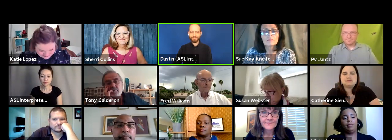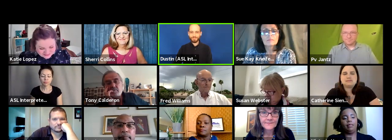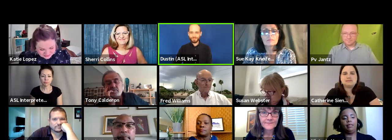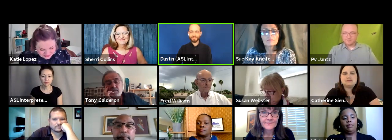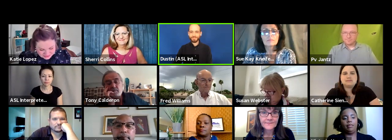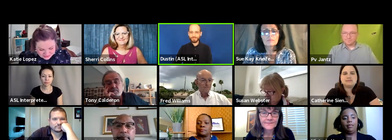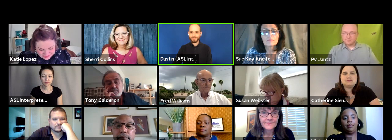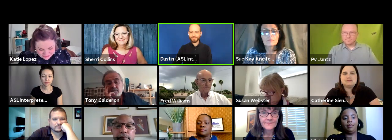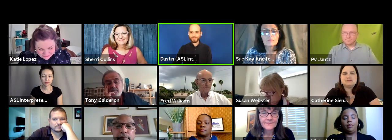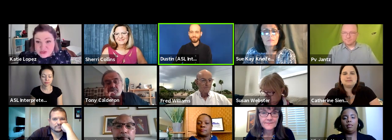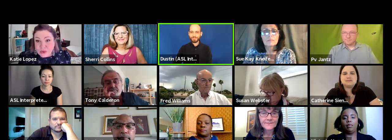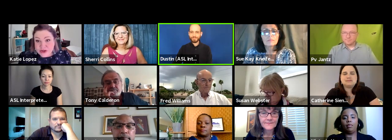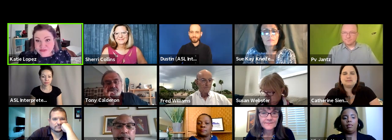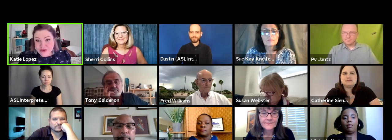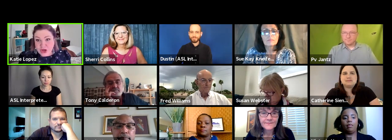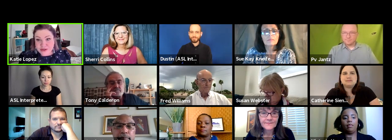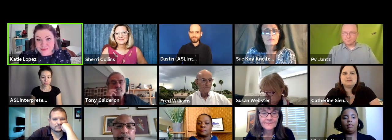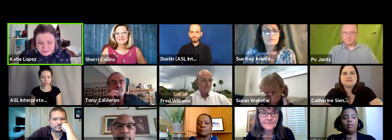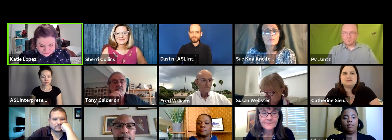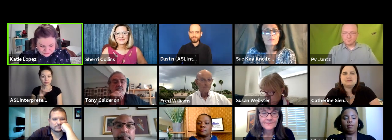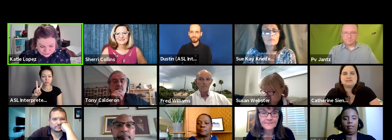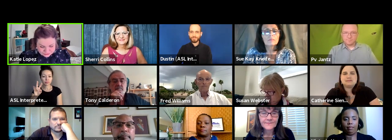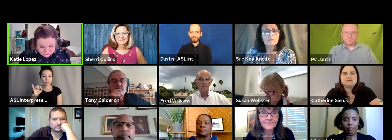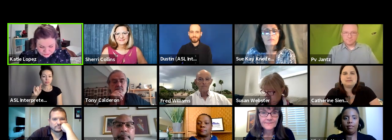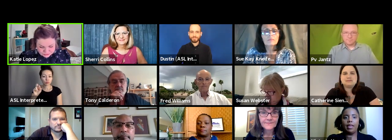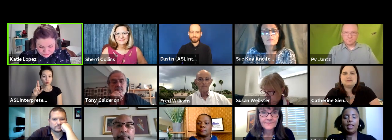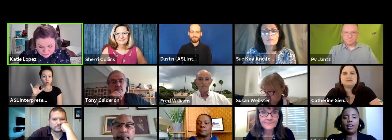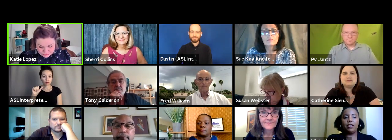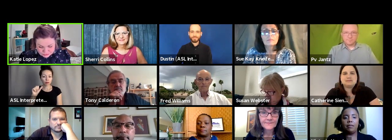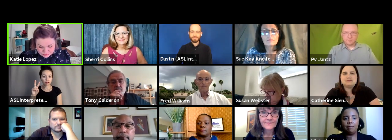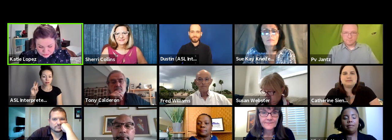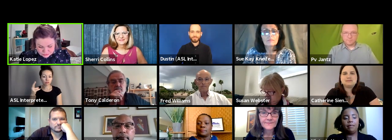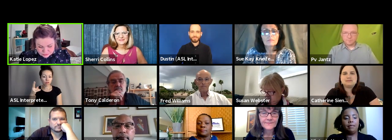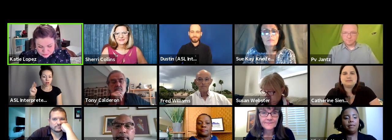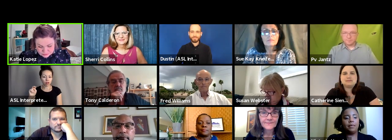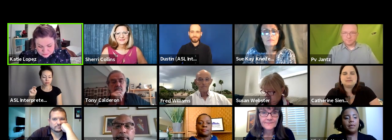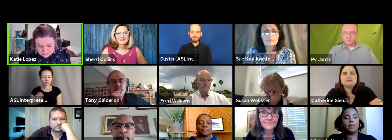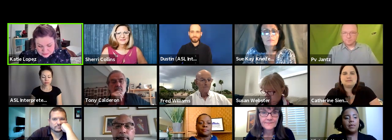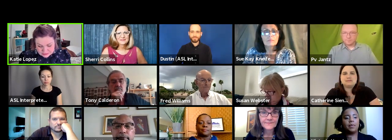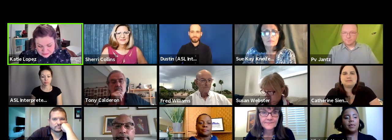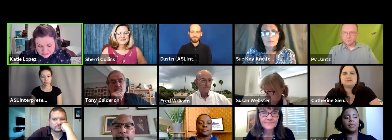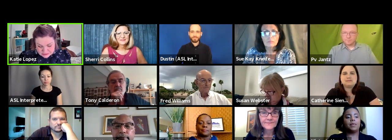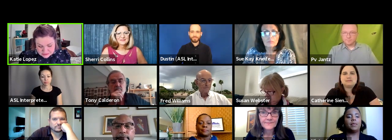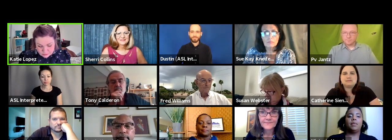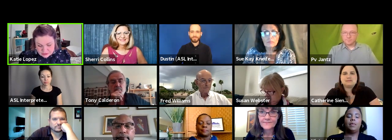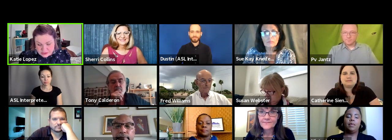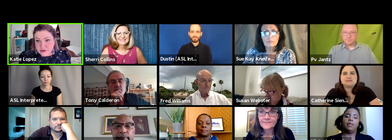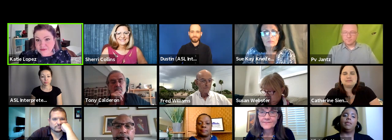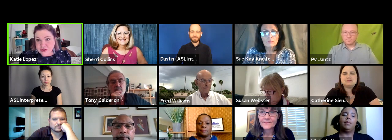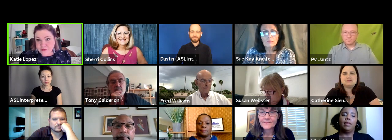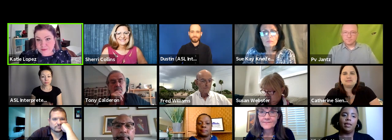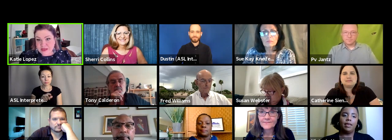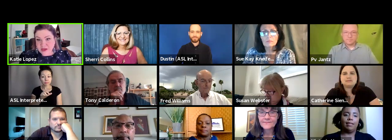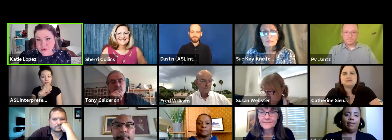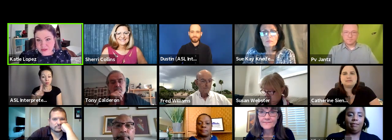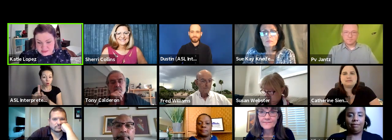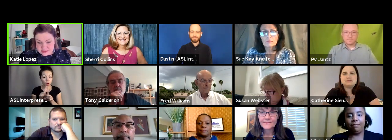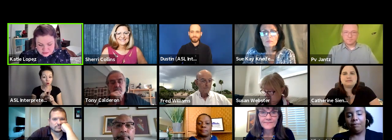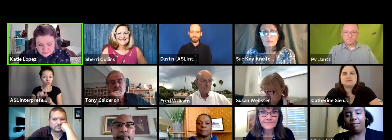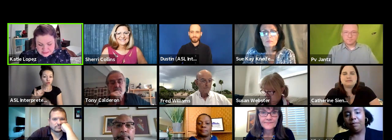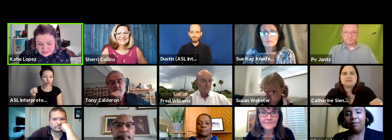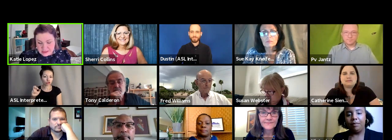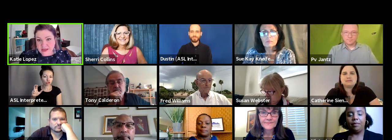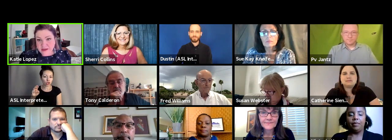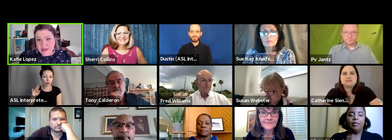Here. Victoria Vaughn. Here. And we also have Jeremy